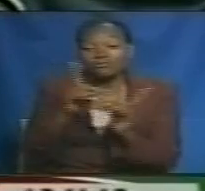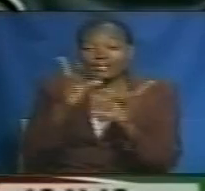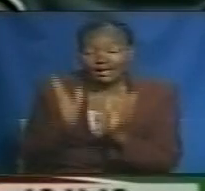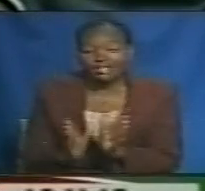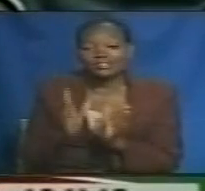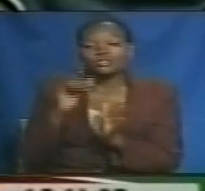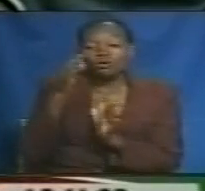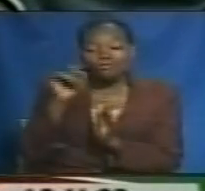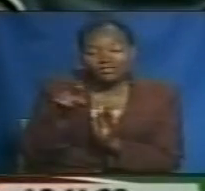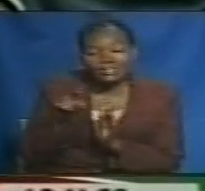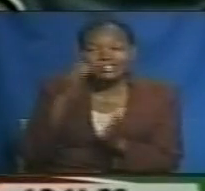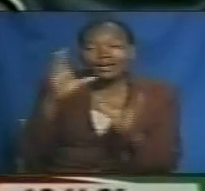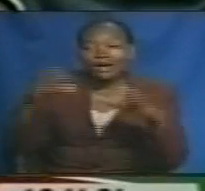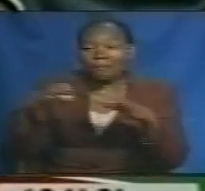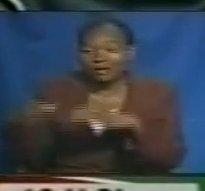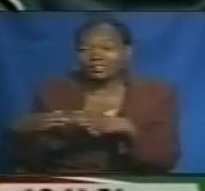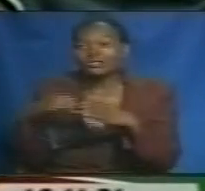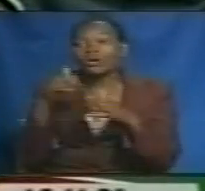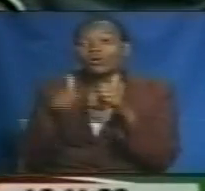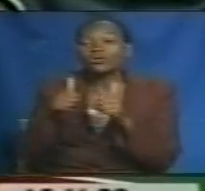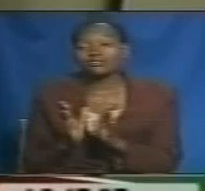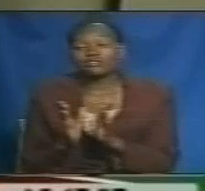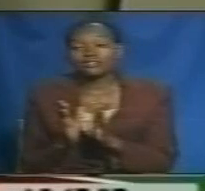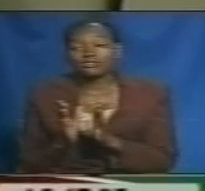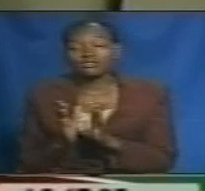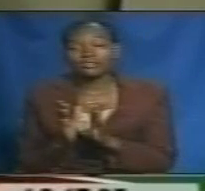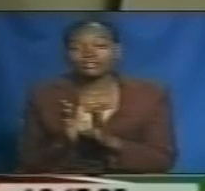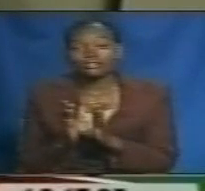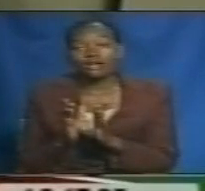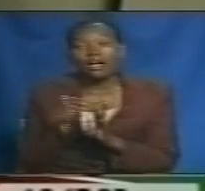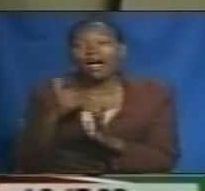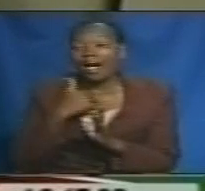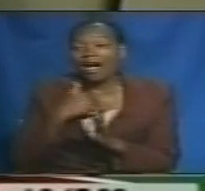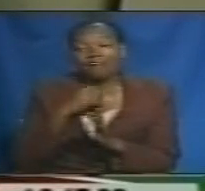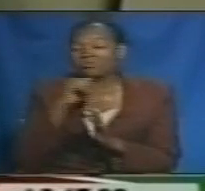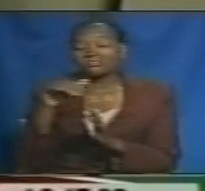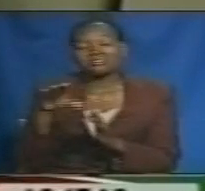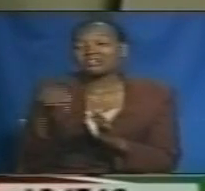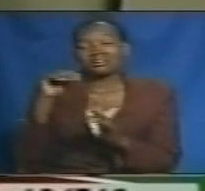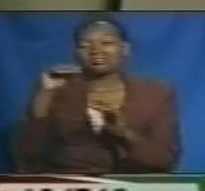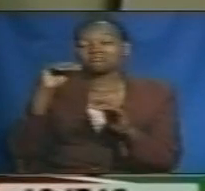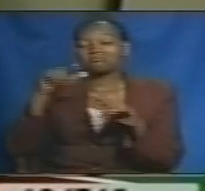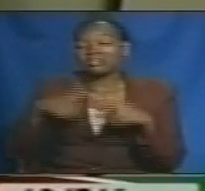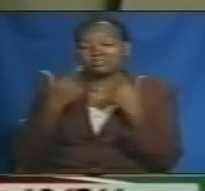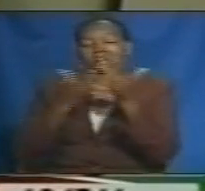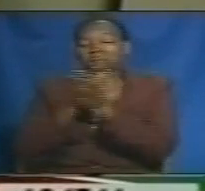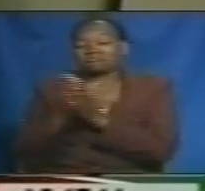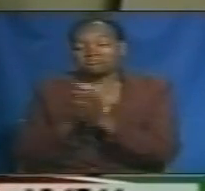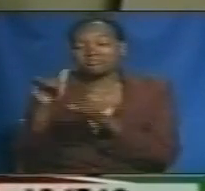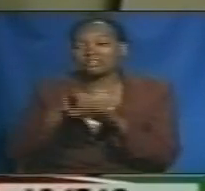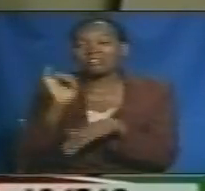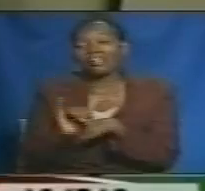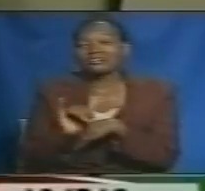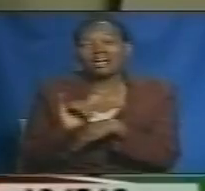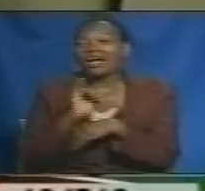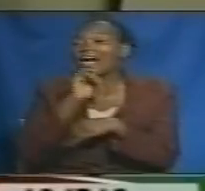these companies that seems to be briefcase? I haven't taken myself interest in that. I really